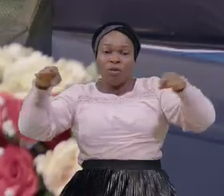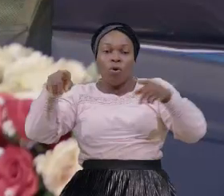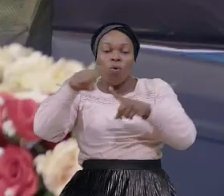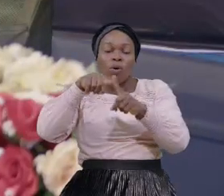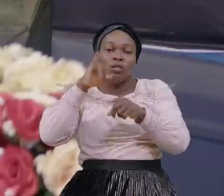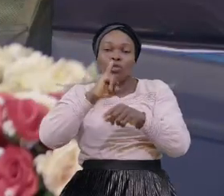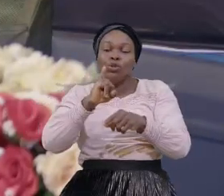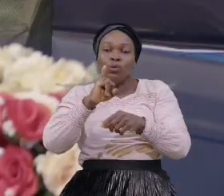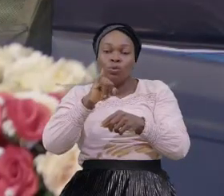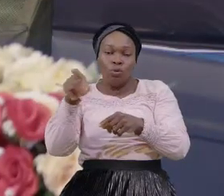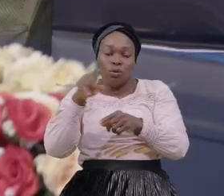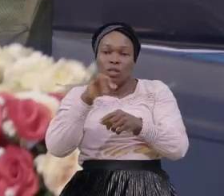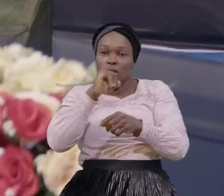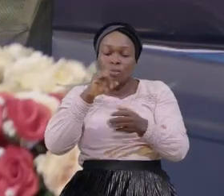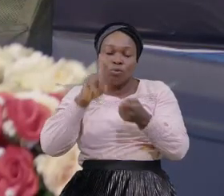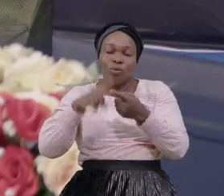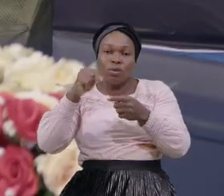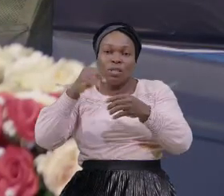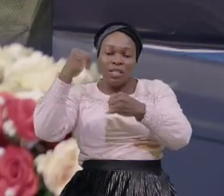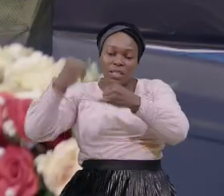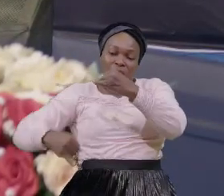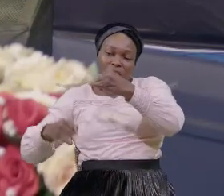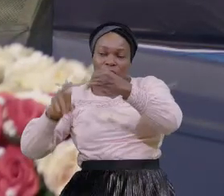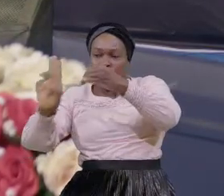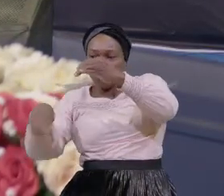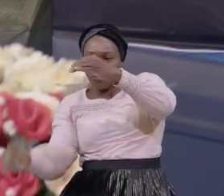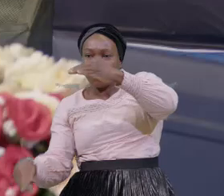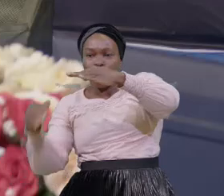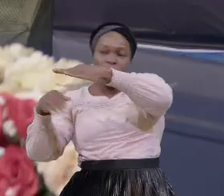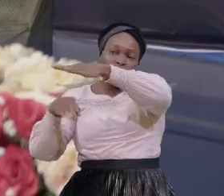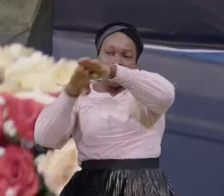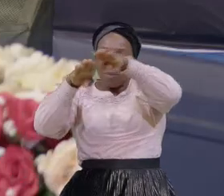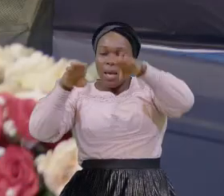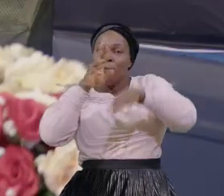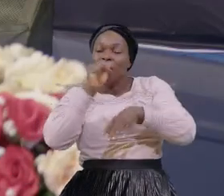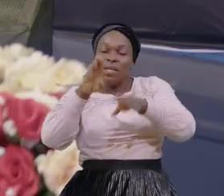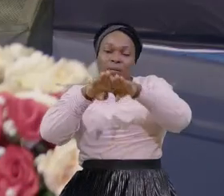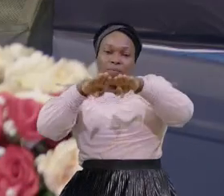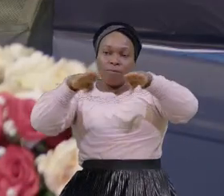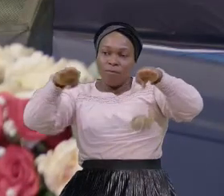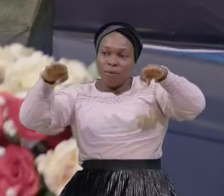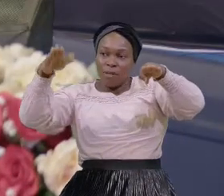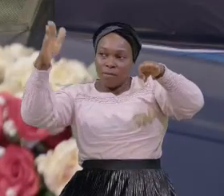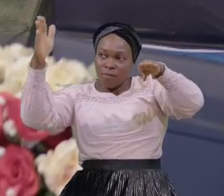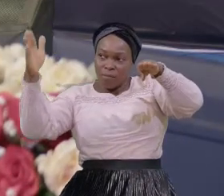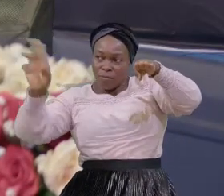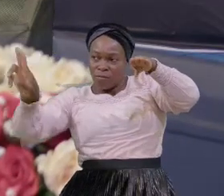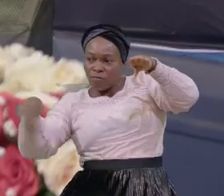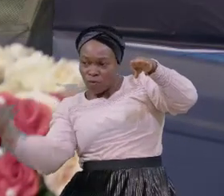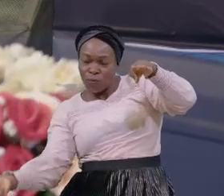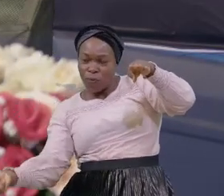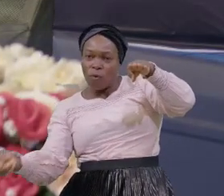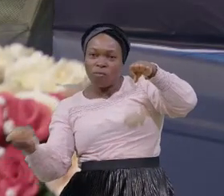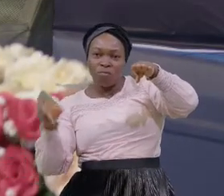off. But somebody started thinking and started walking